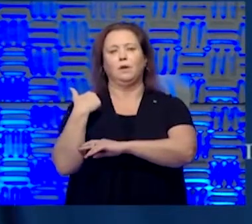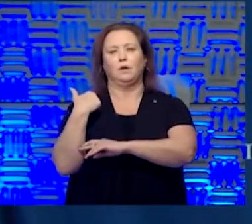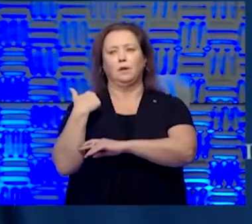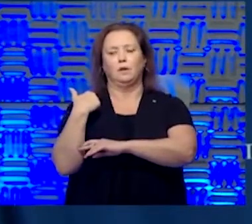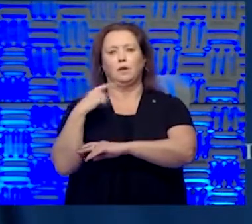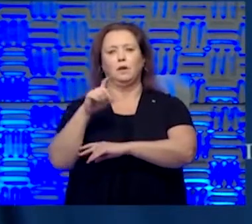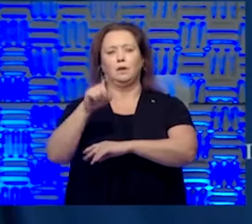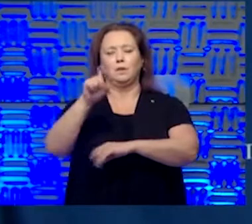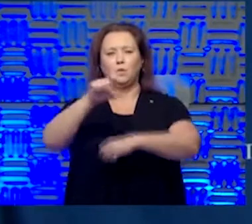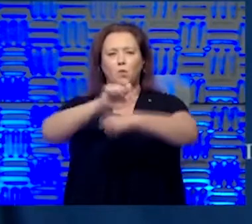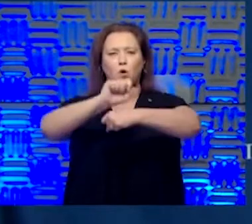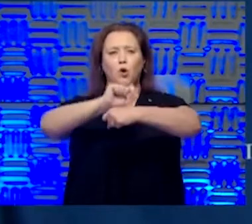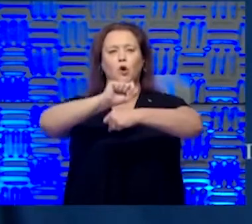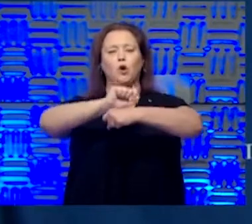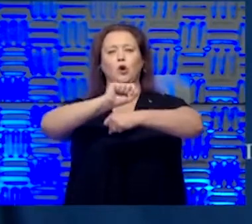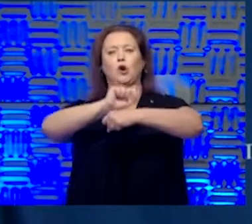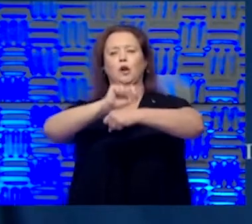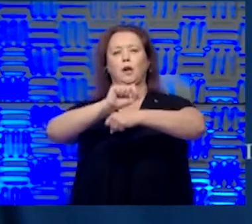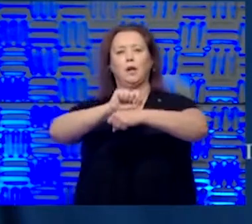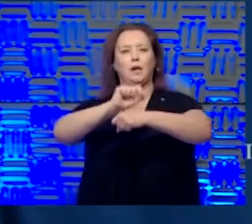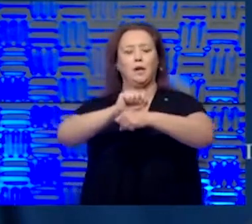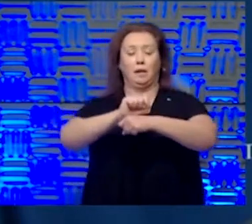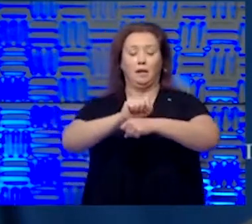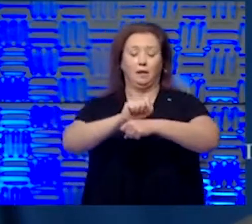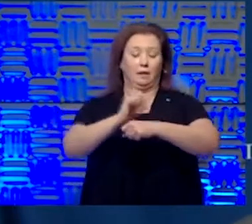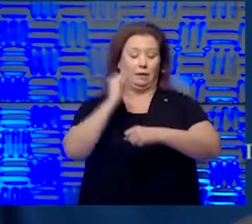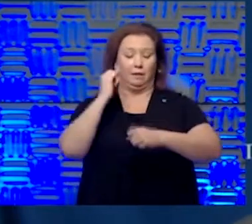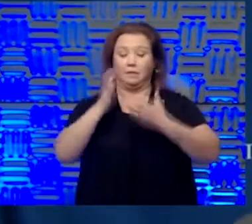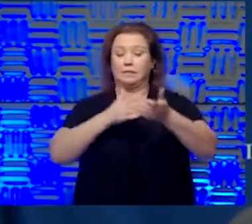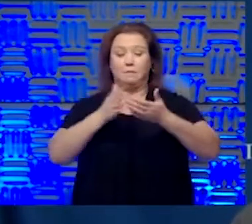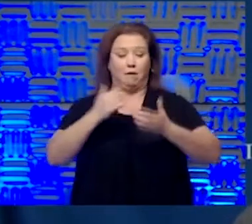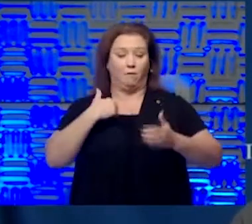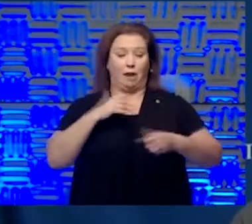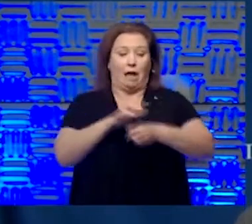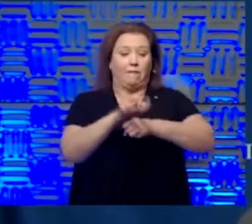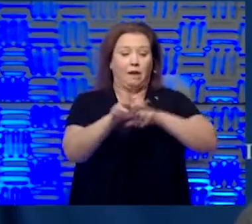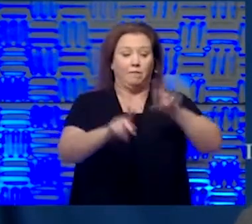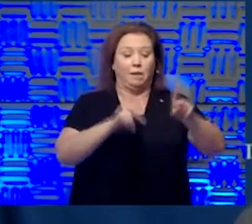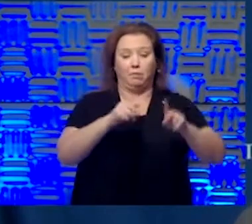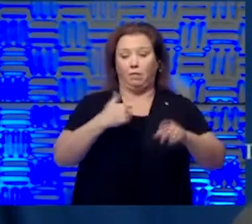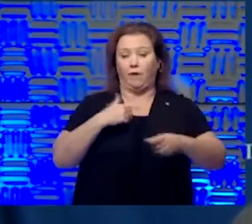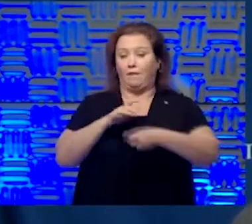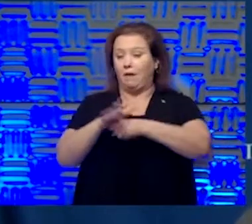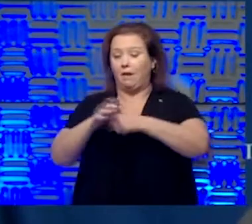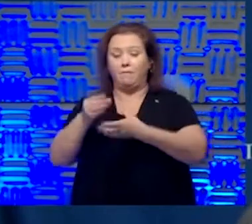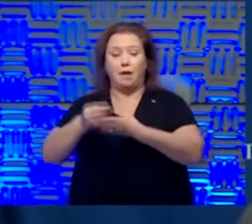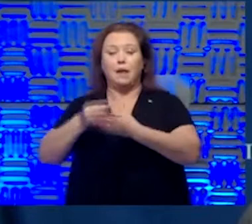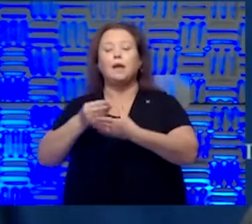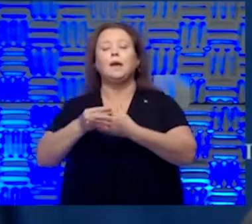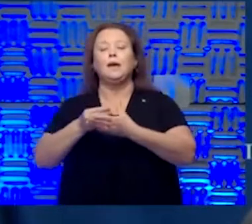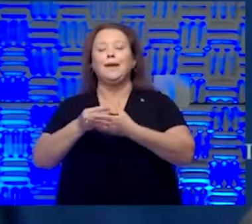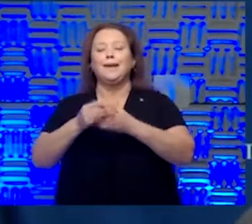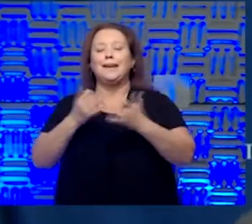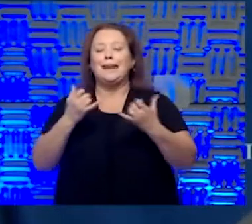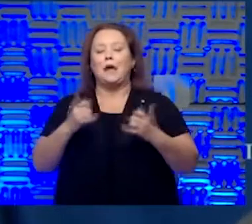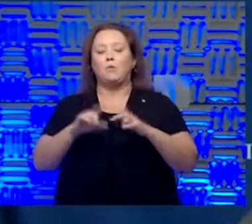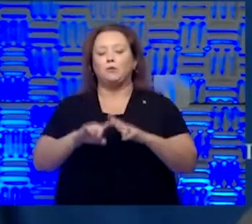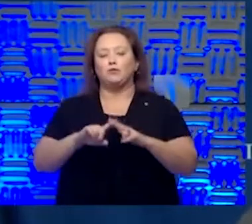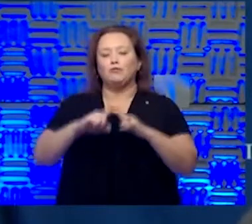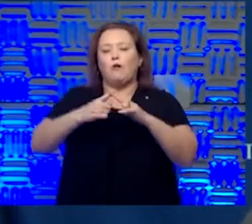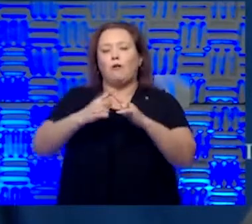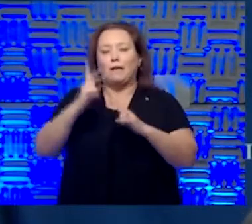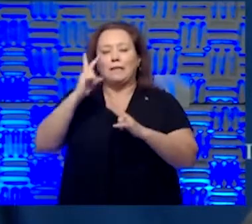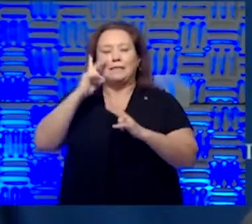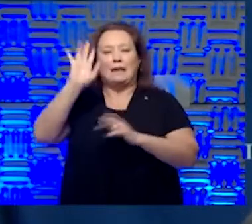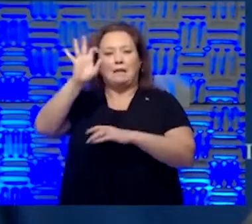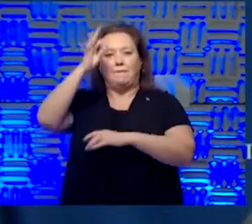this work, whether we have the people and the money to do it or not. We're slowly seeing grant funding come in from the federal level